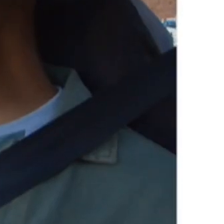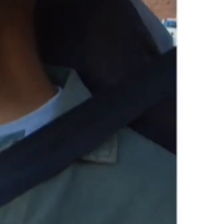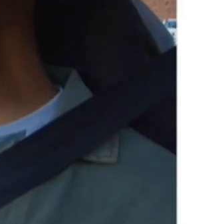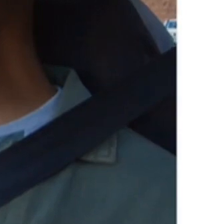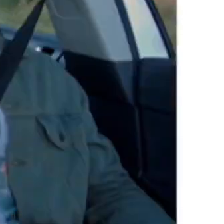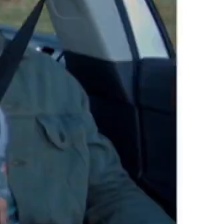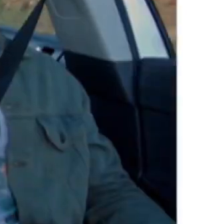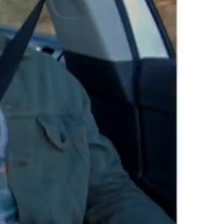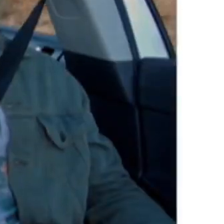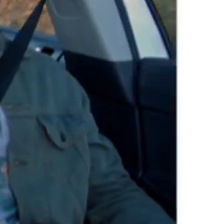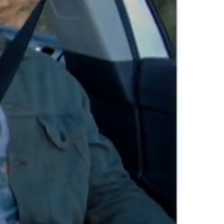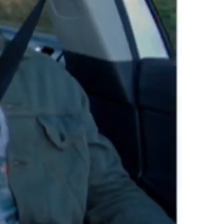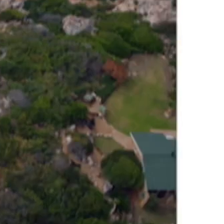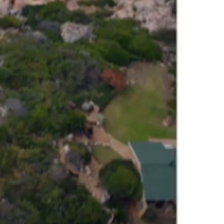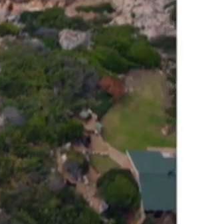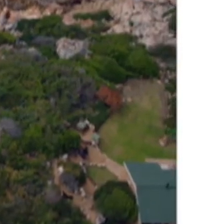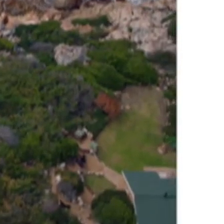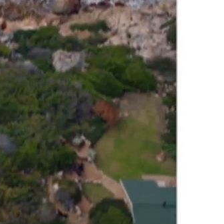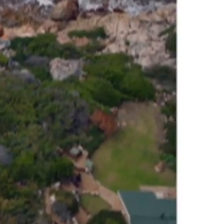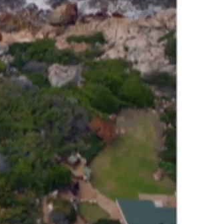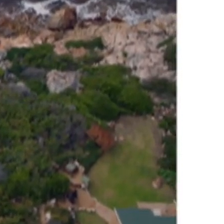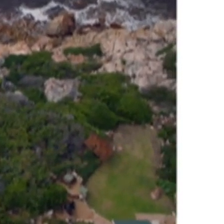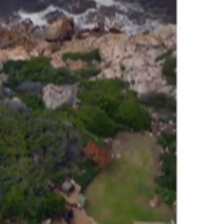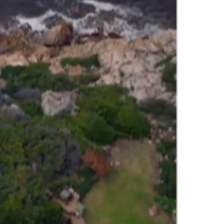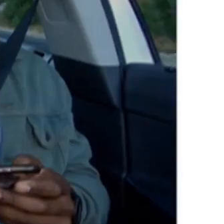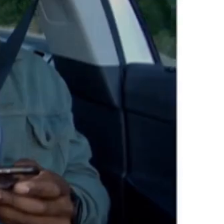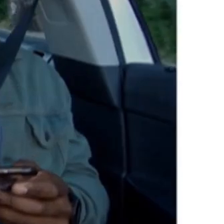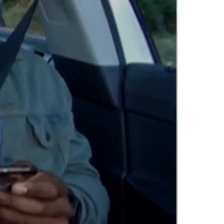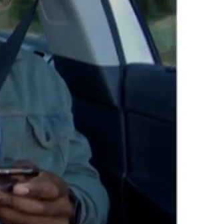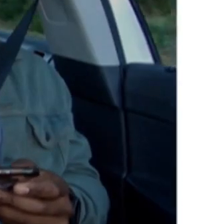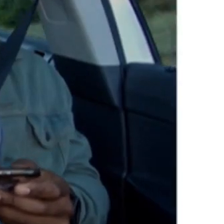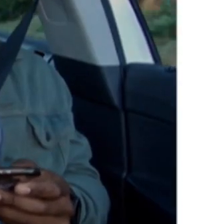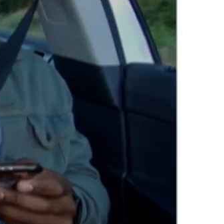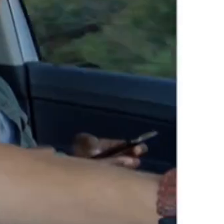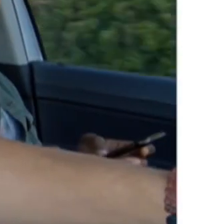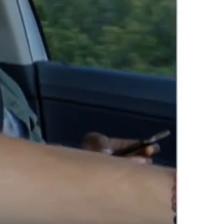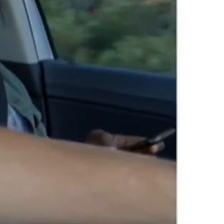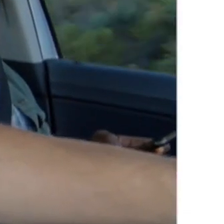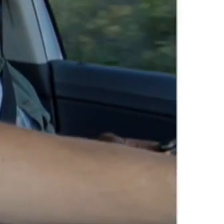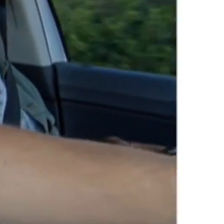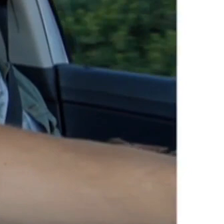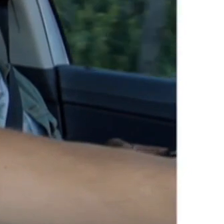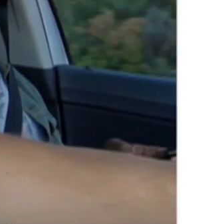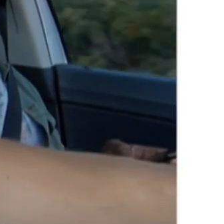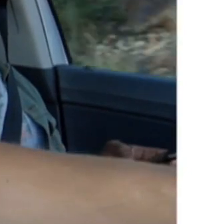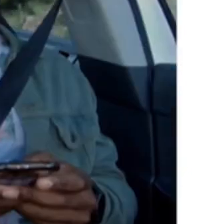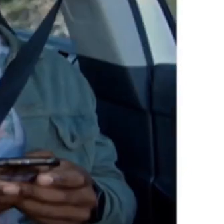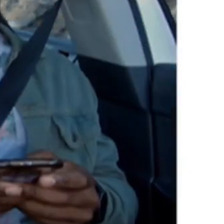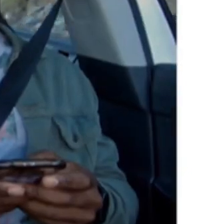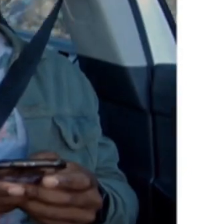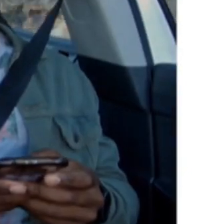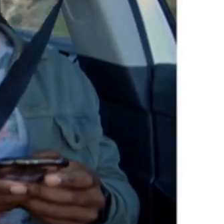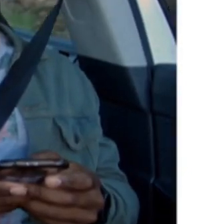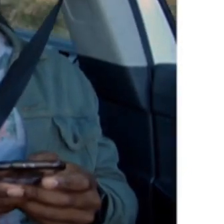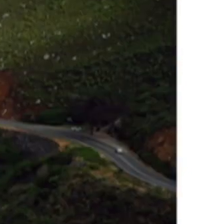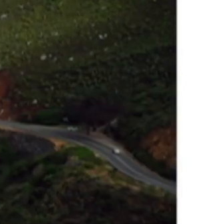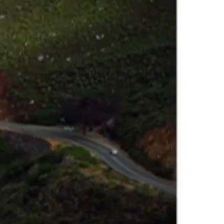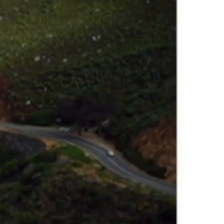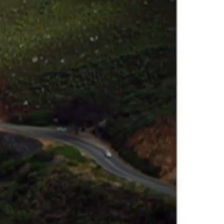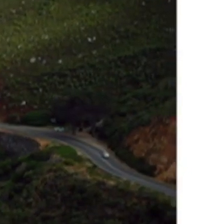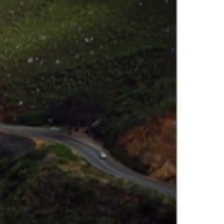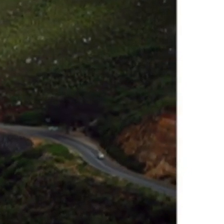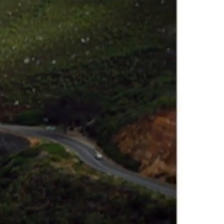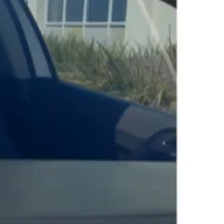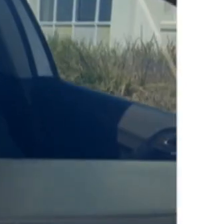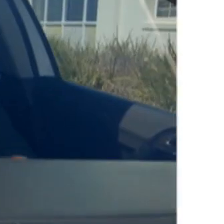You know that you can claim for your windscreen on the Outsurance app. You gotta be kidding. Is it as simple as that? Should we go and get your window fixed right now? That's a fantastic idea.